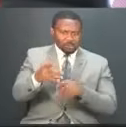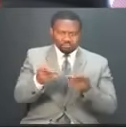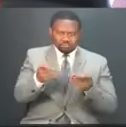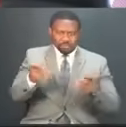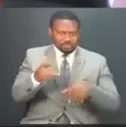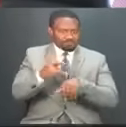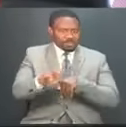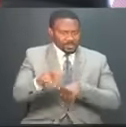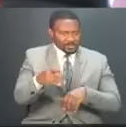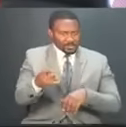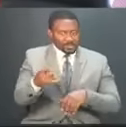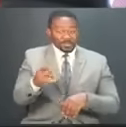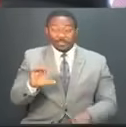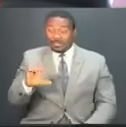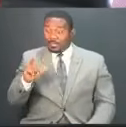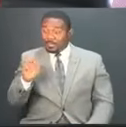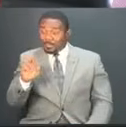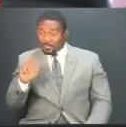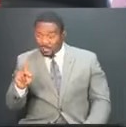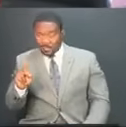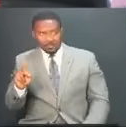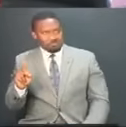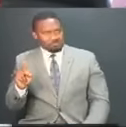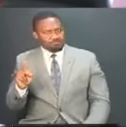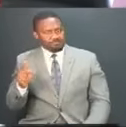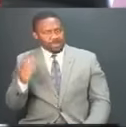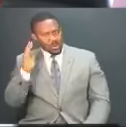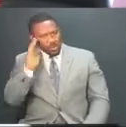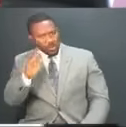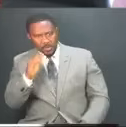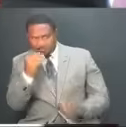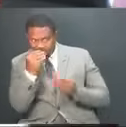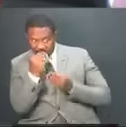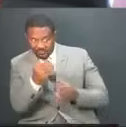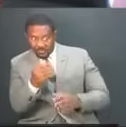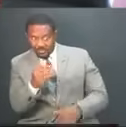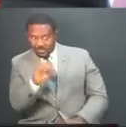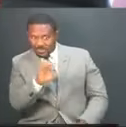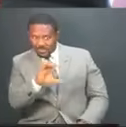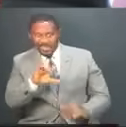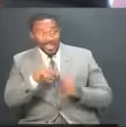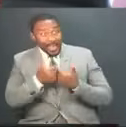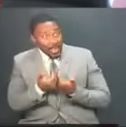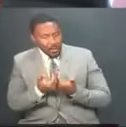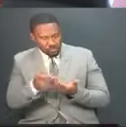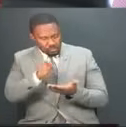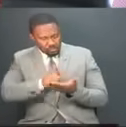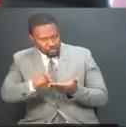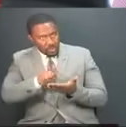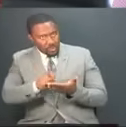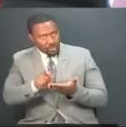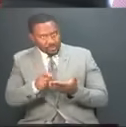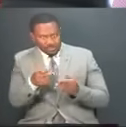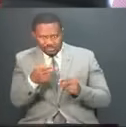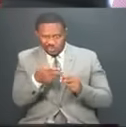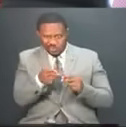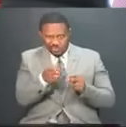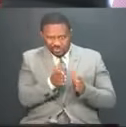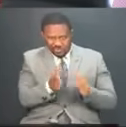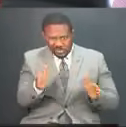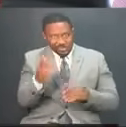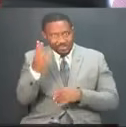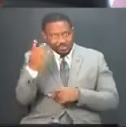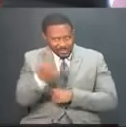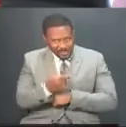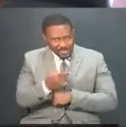Parliament shall notify the Electoral Commission in writing within 7 days after the